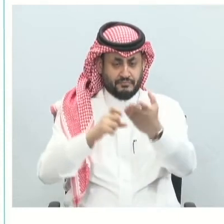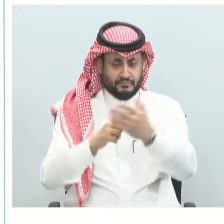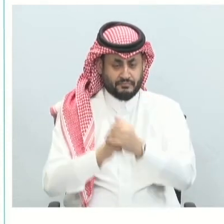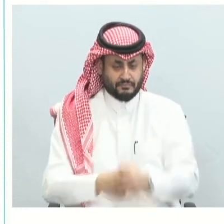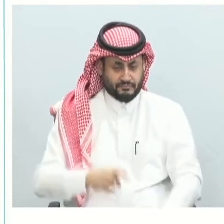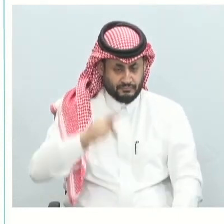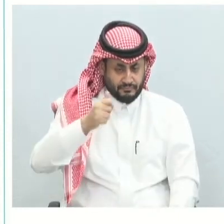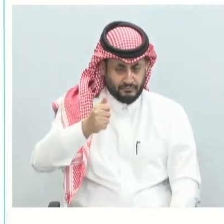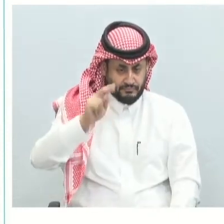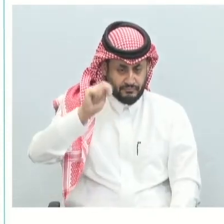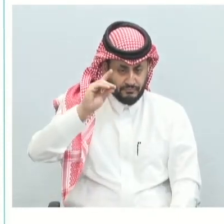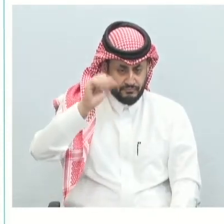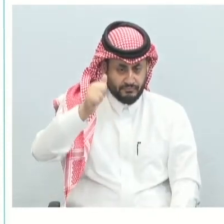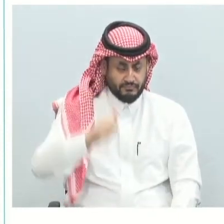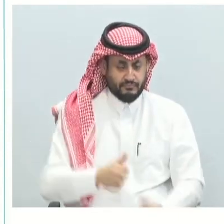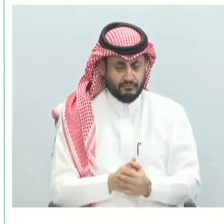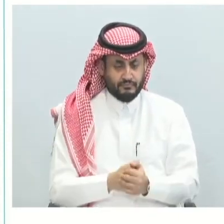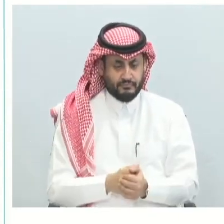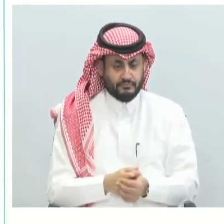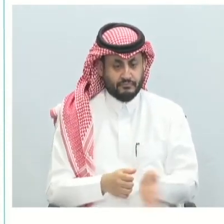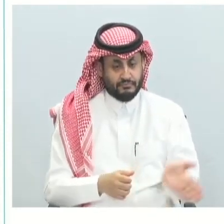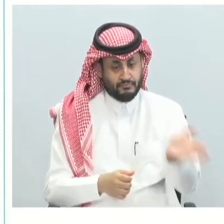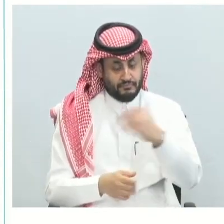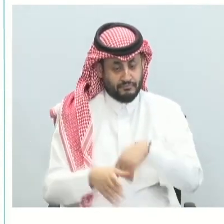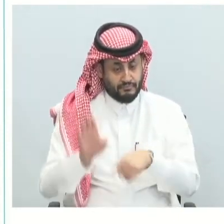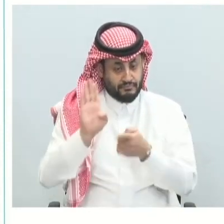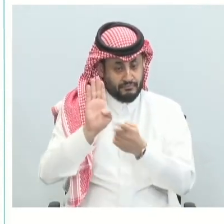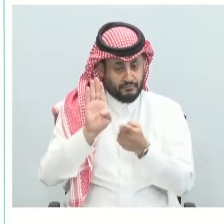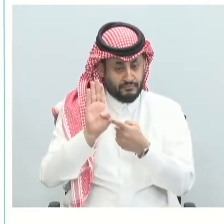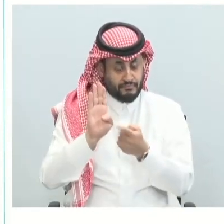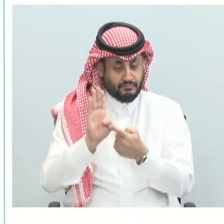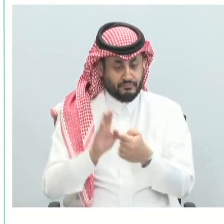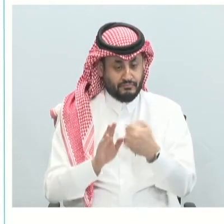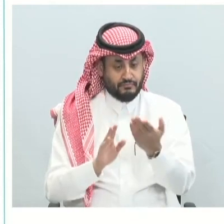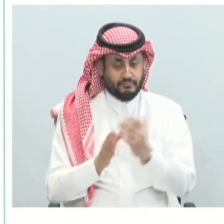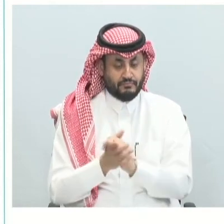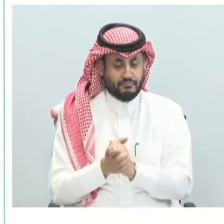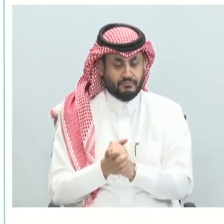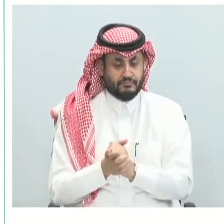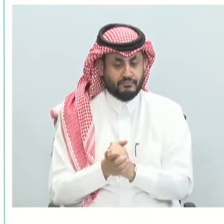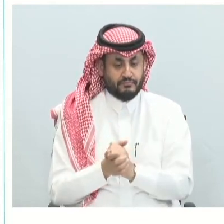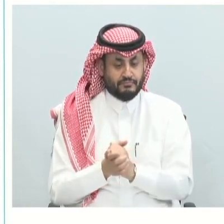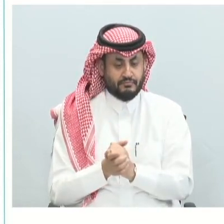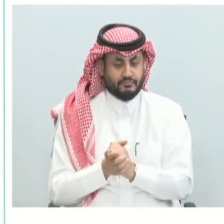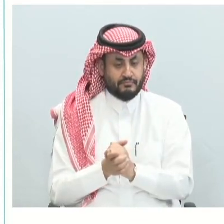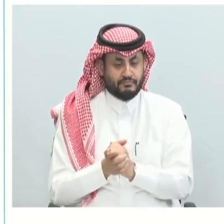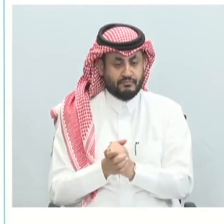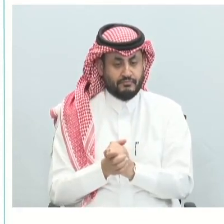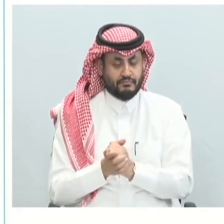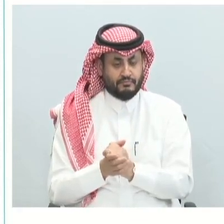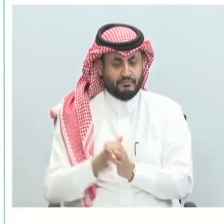panda. Excellent. Okay, now let's move to B now. So B says B,